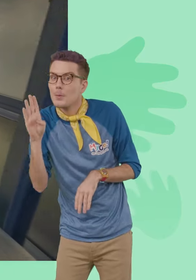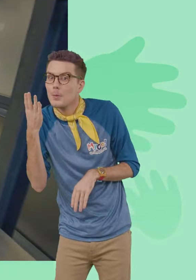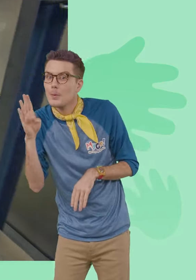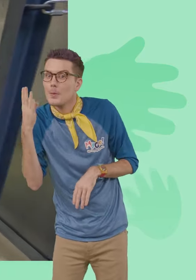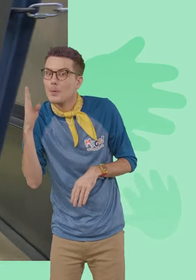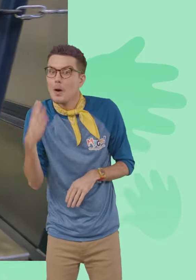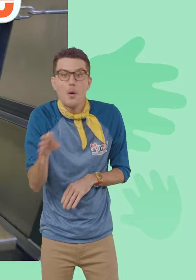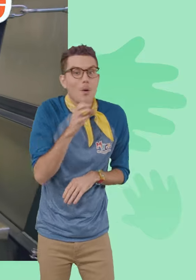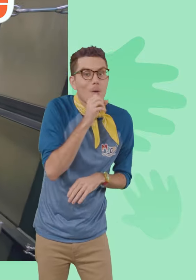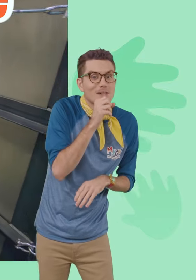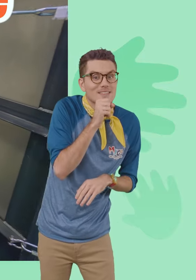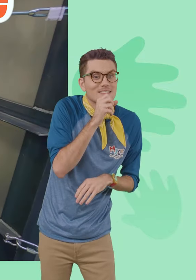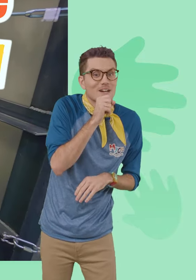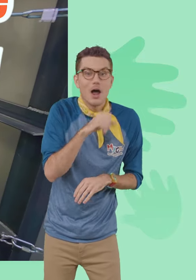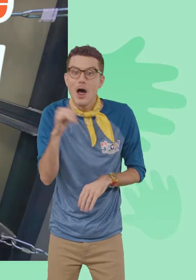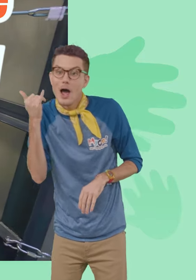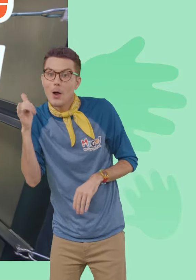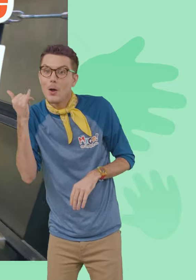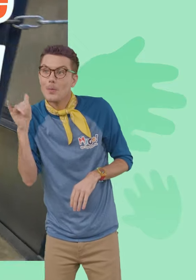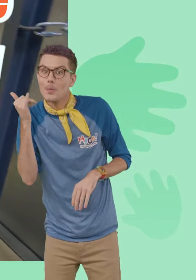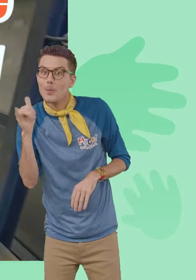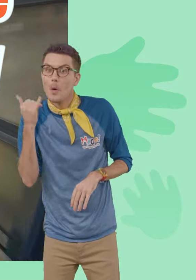blue, orange and yellow,